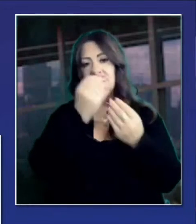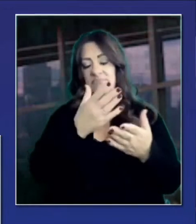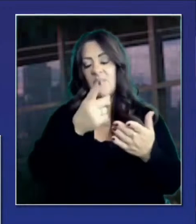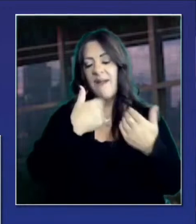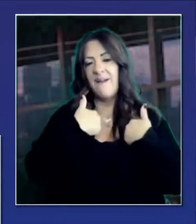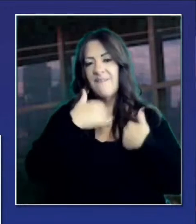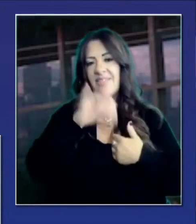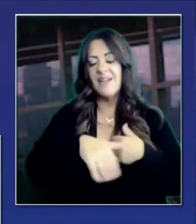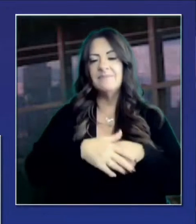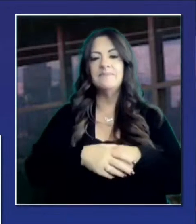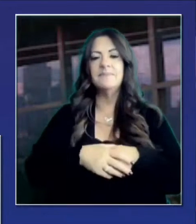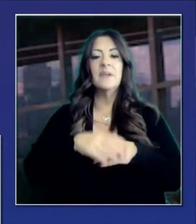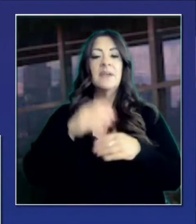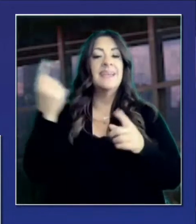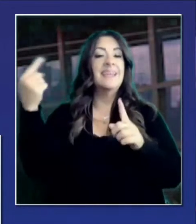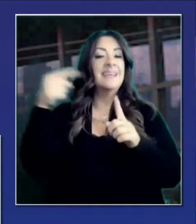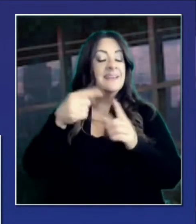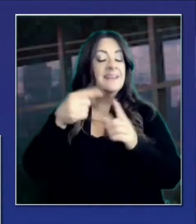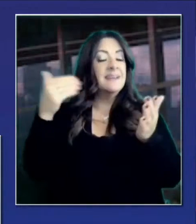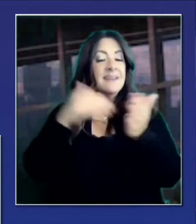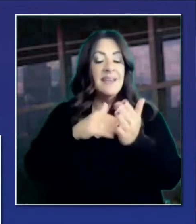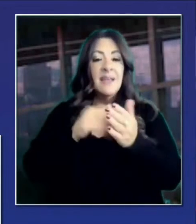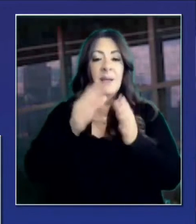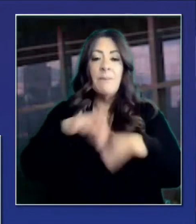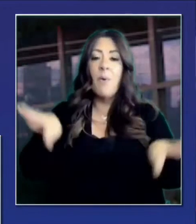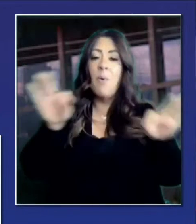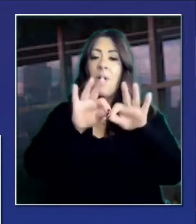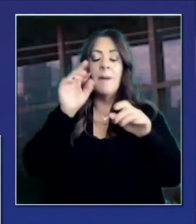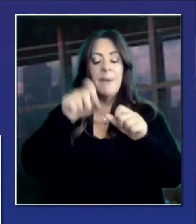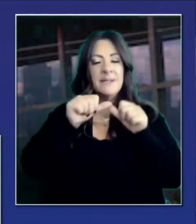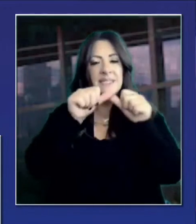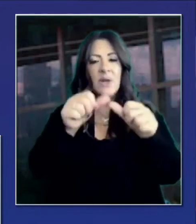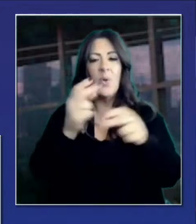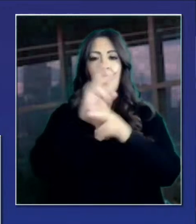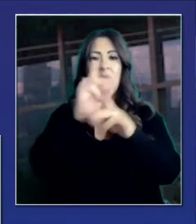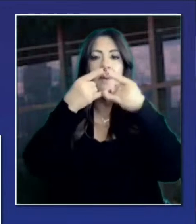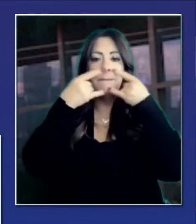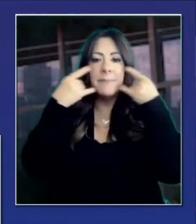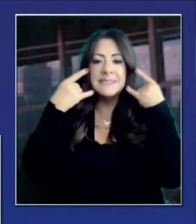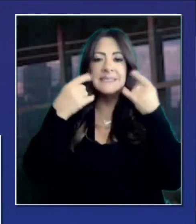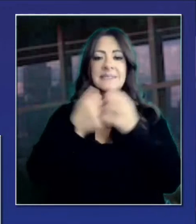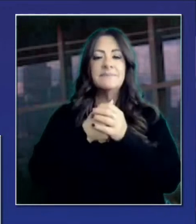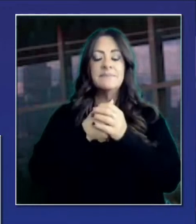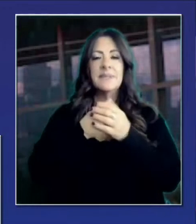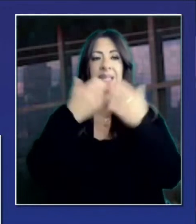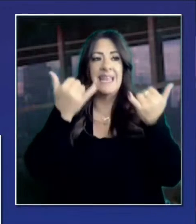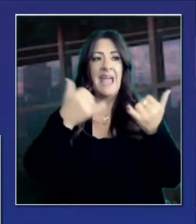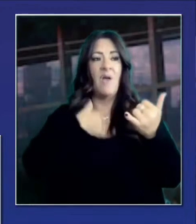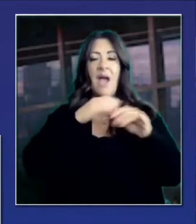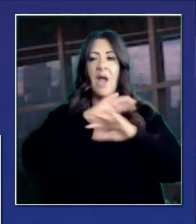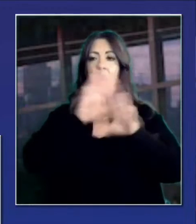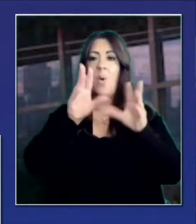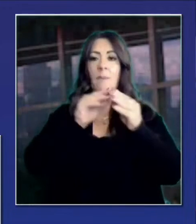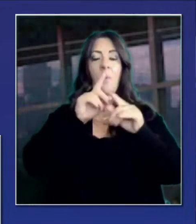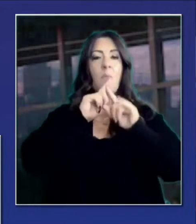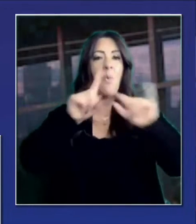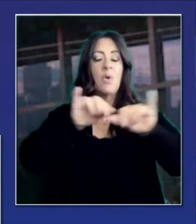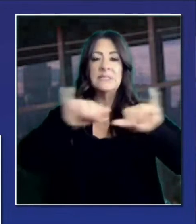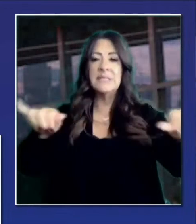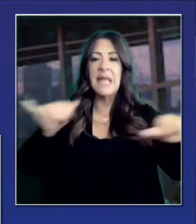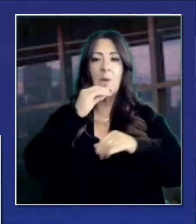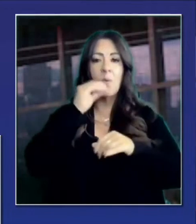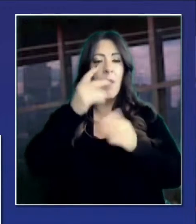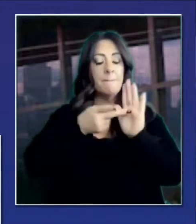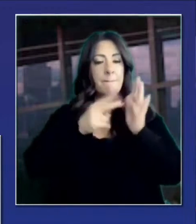keep our activities outdoor, particularly now as we've lifted the stay-at-home order. We move into this blueprint, back to the blueprint, which is